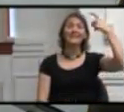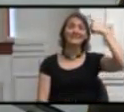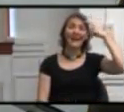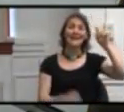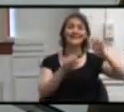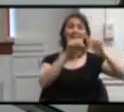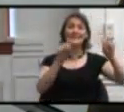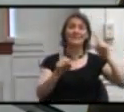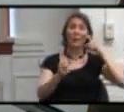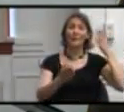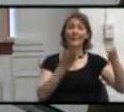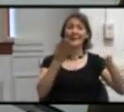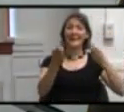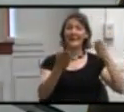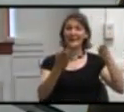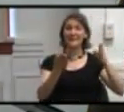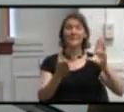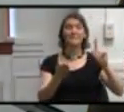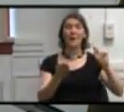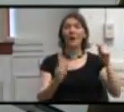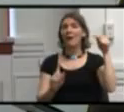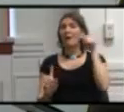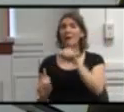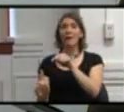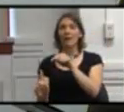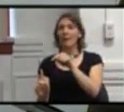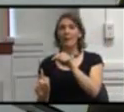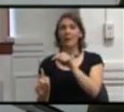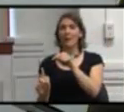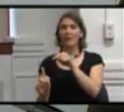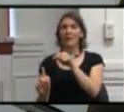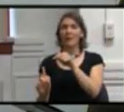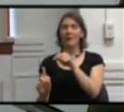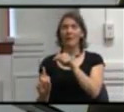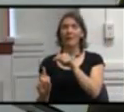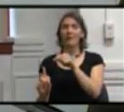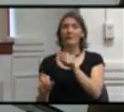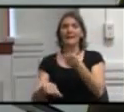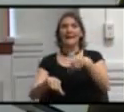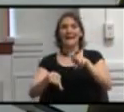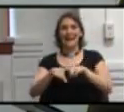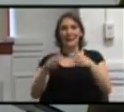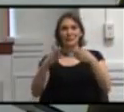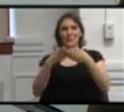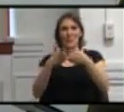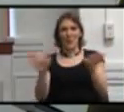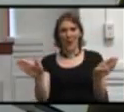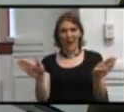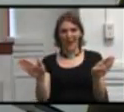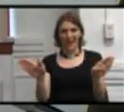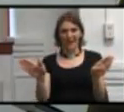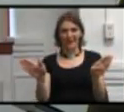system. However, it is a, it's a nationwide